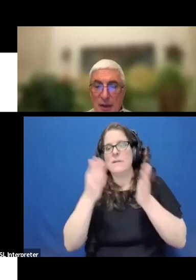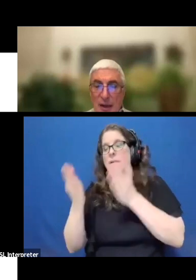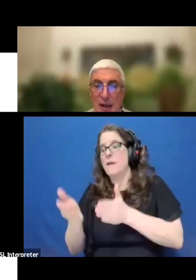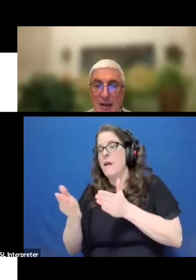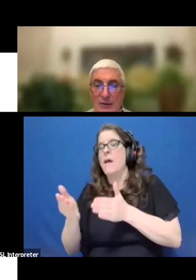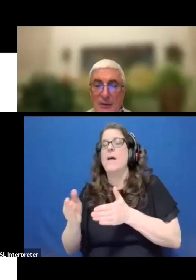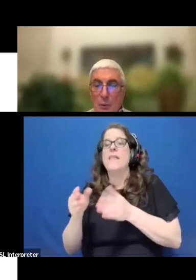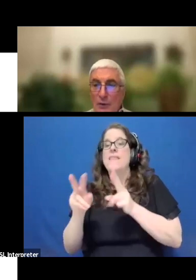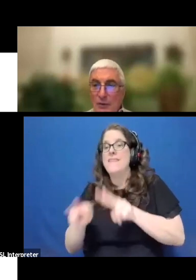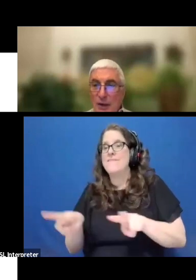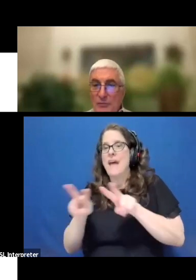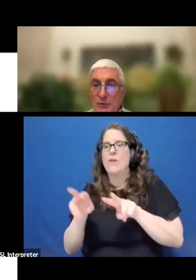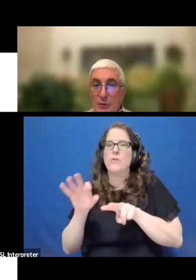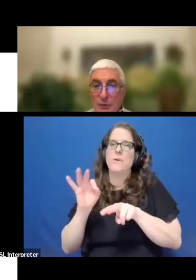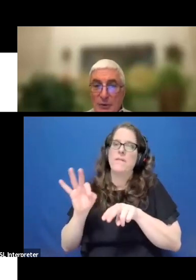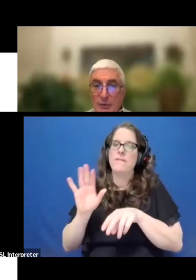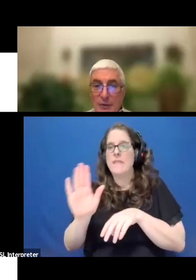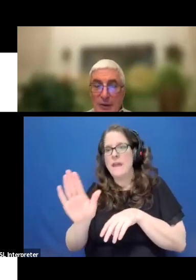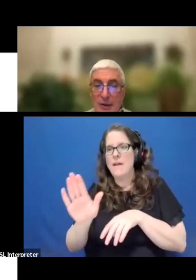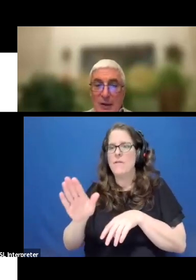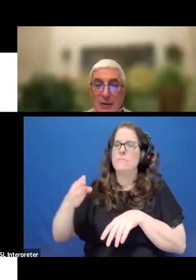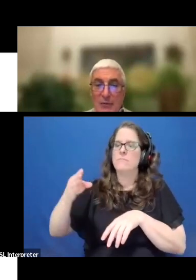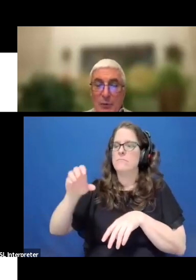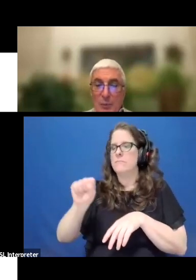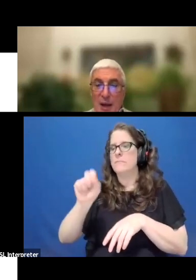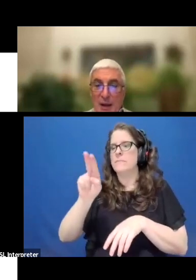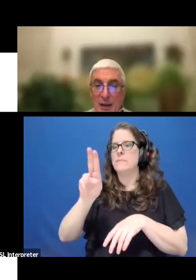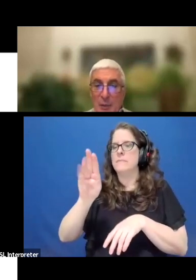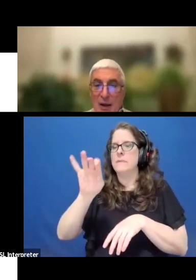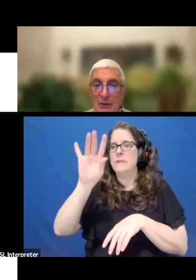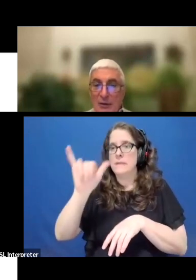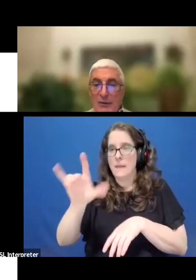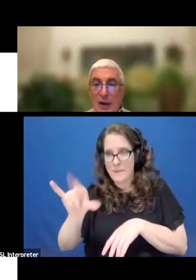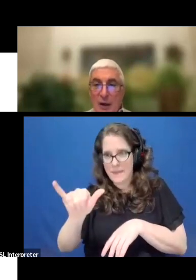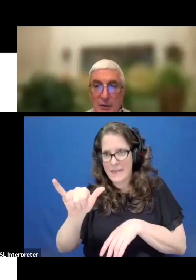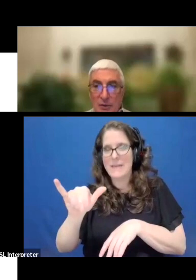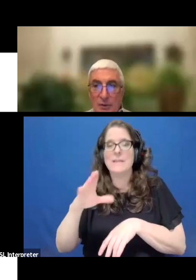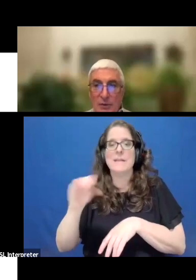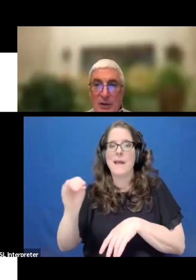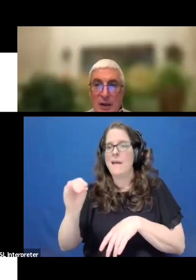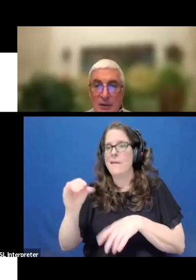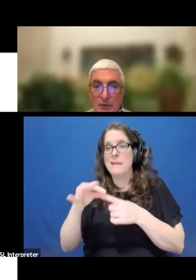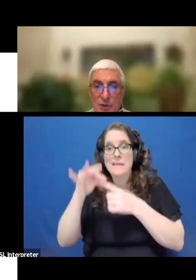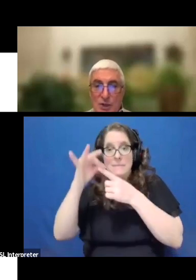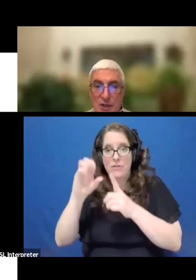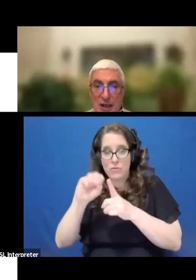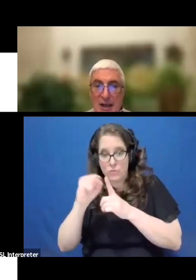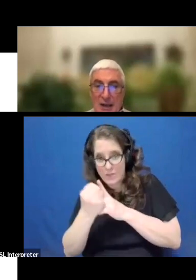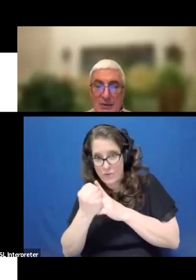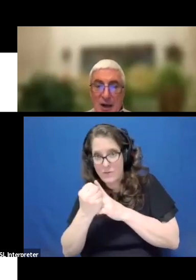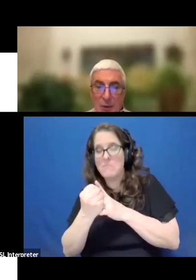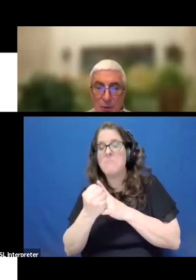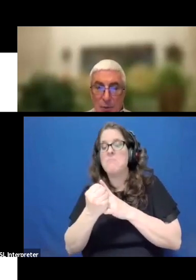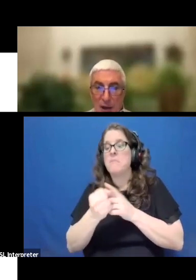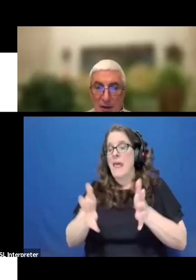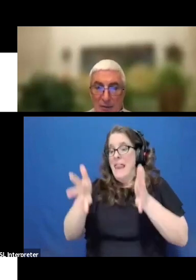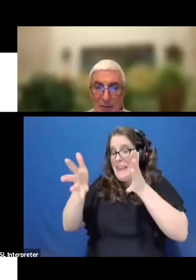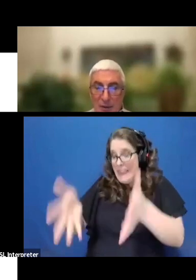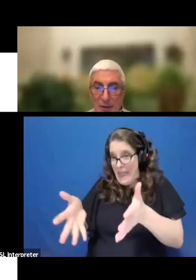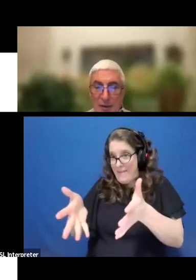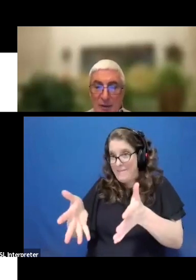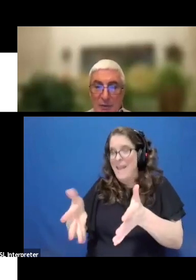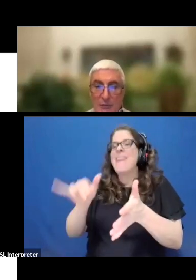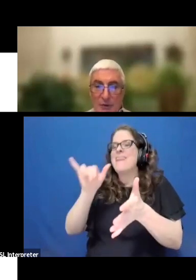conditions, and see what's left over. If the remaining amount is under the SGA dollar